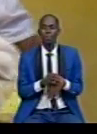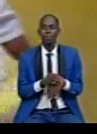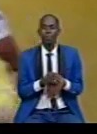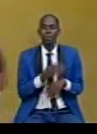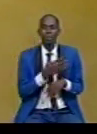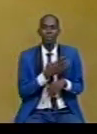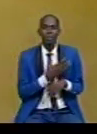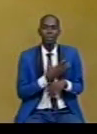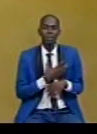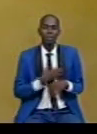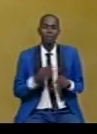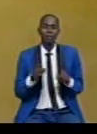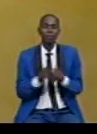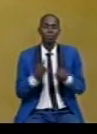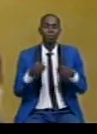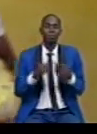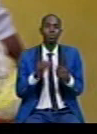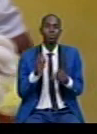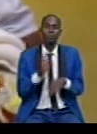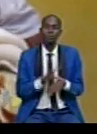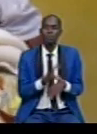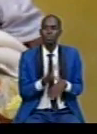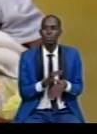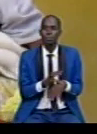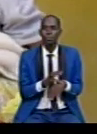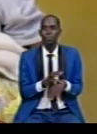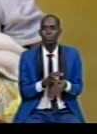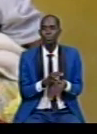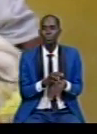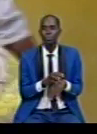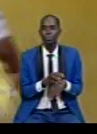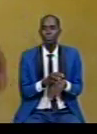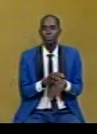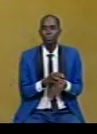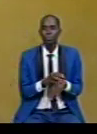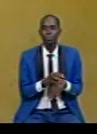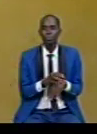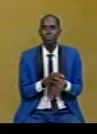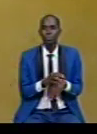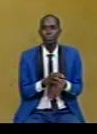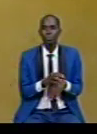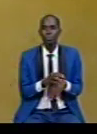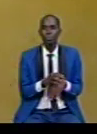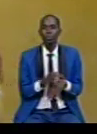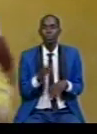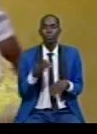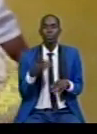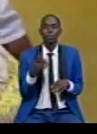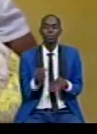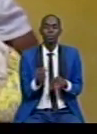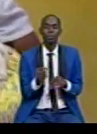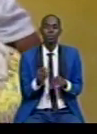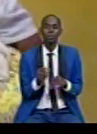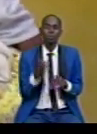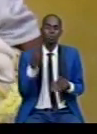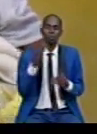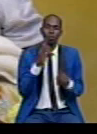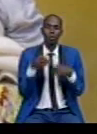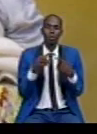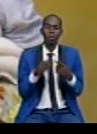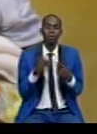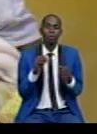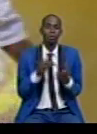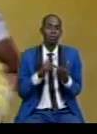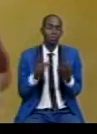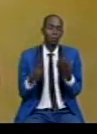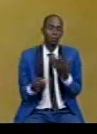As I went to the church, they are talking about the crusade again. Jesus now came up.